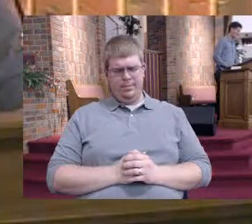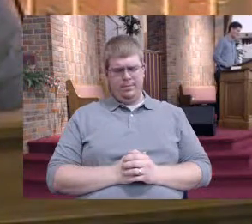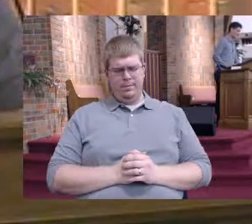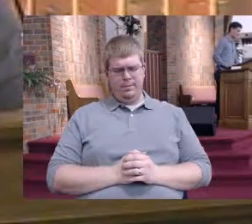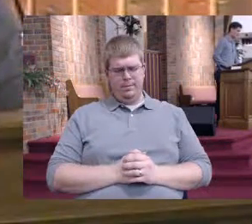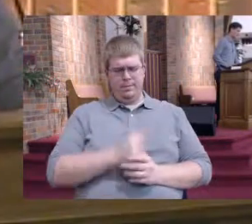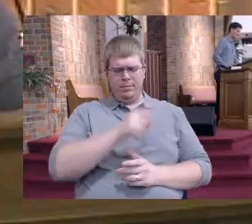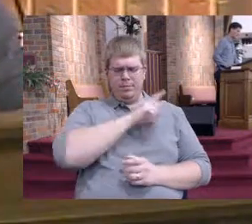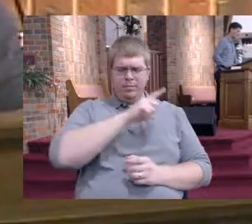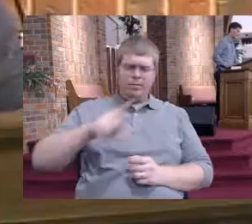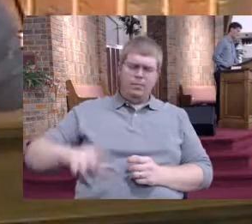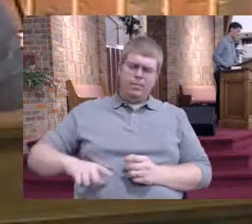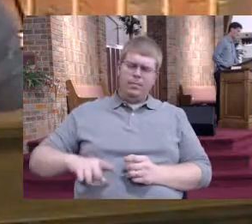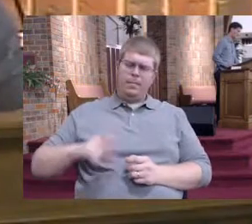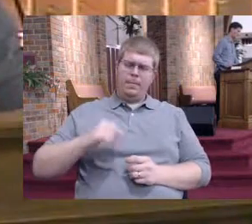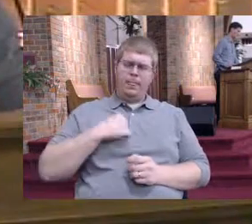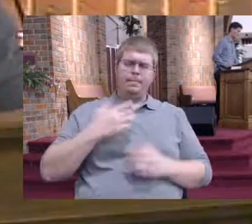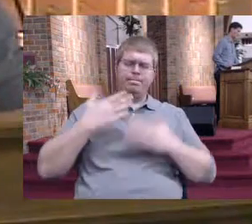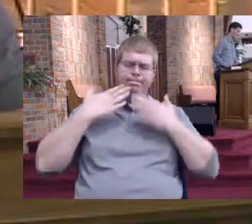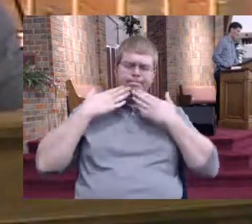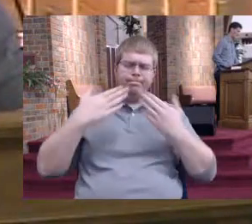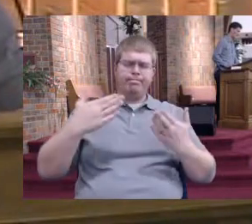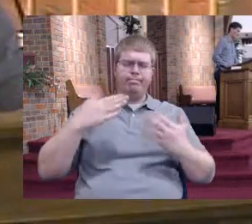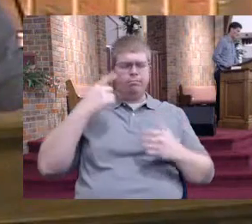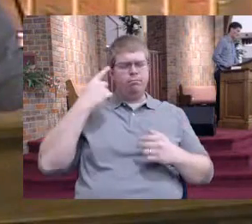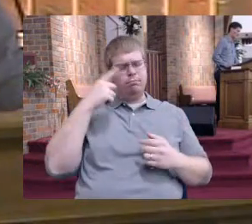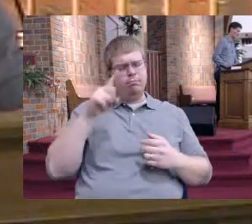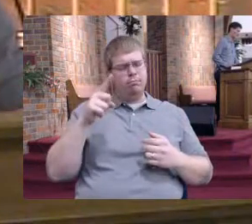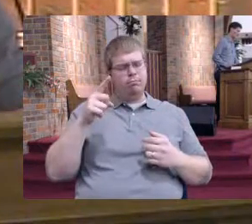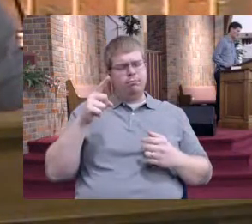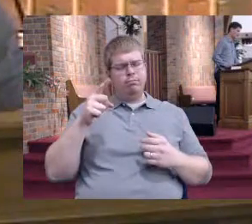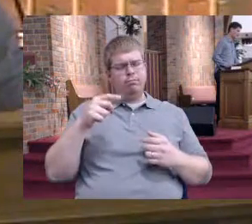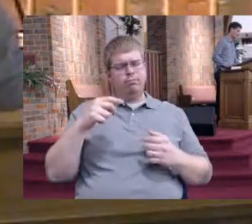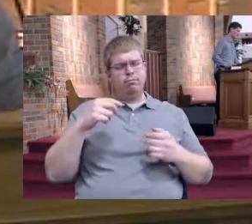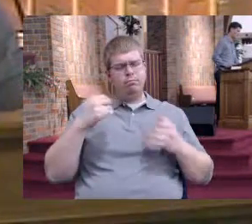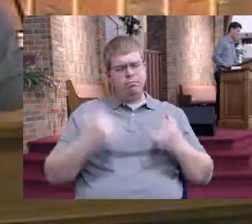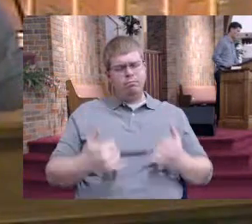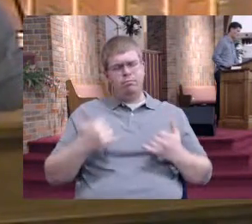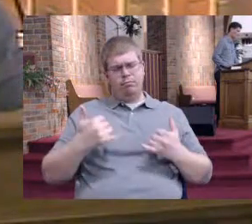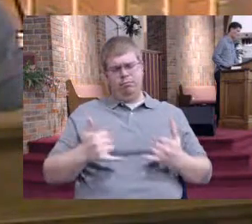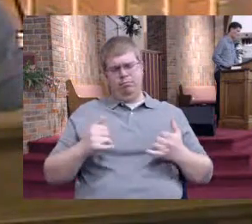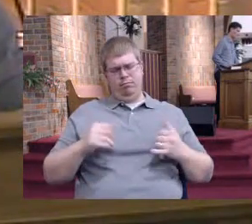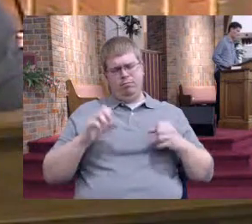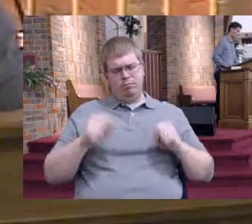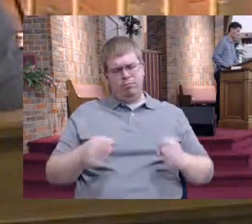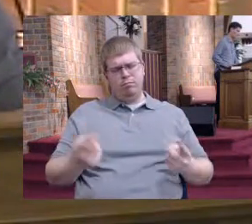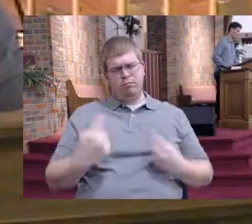Lord, I'm so thankful for this opportunity again.